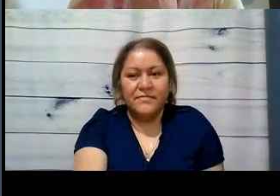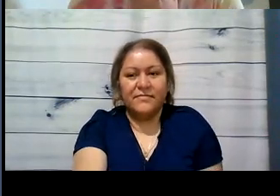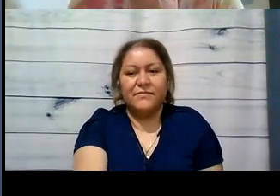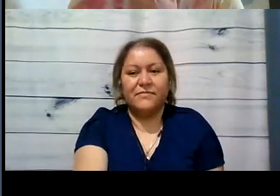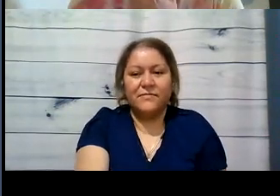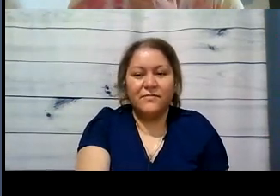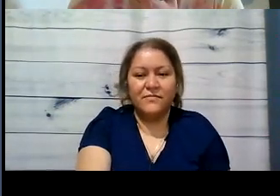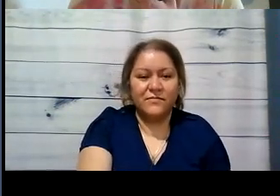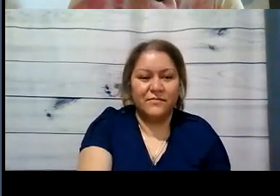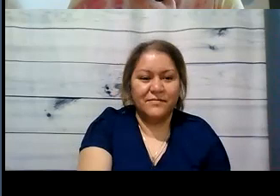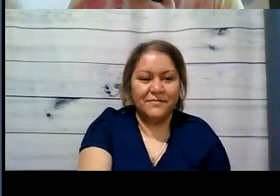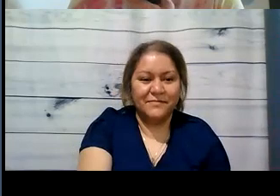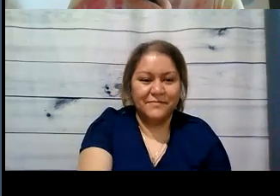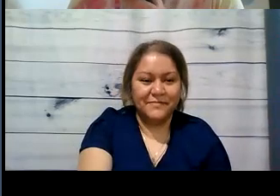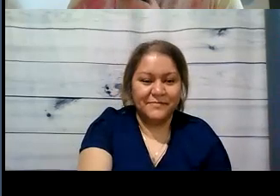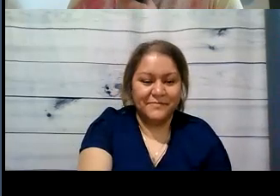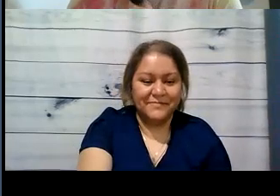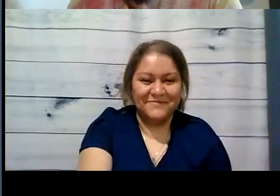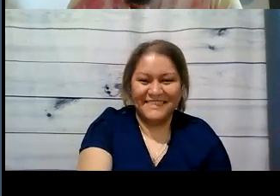And A Crown to Wear.